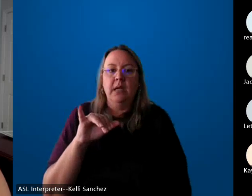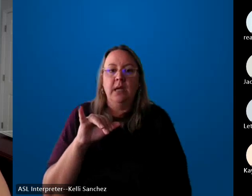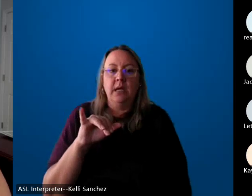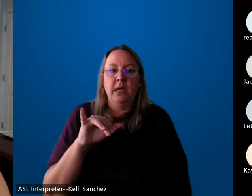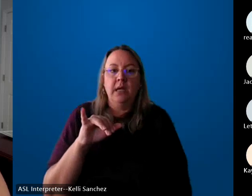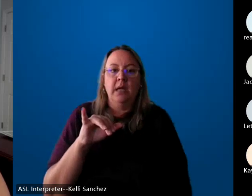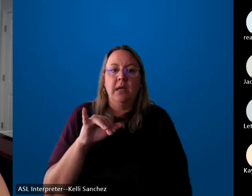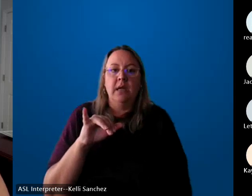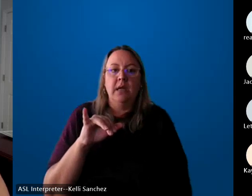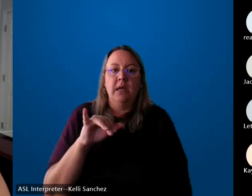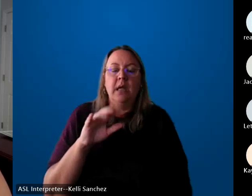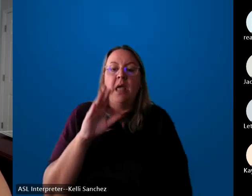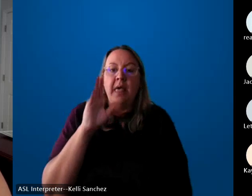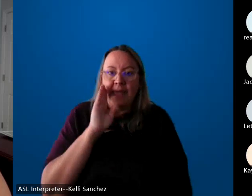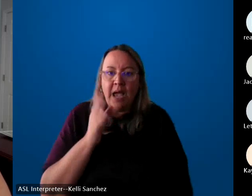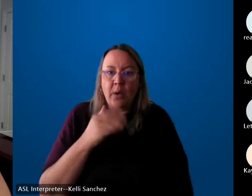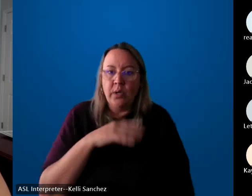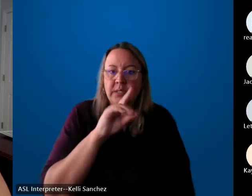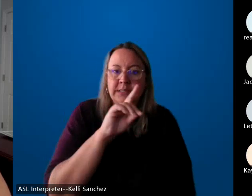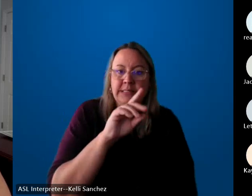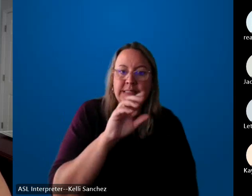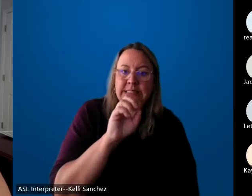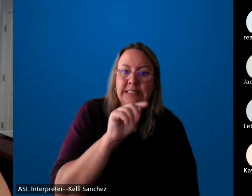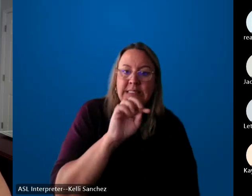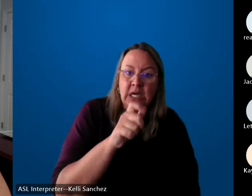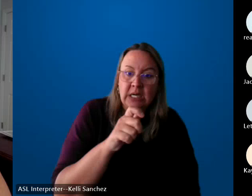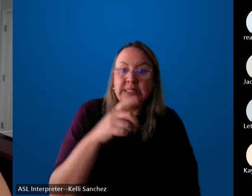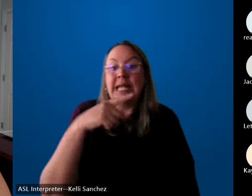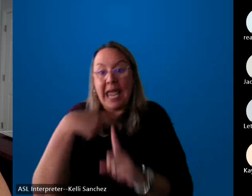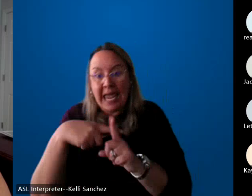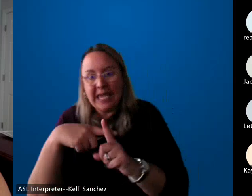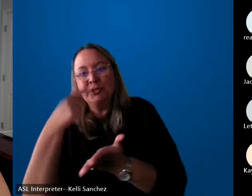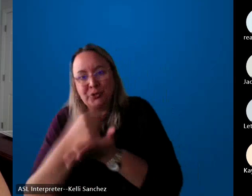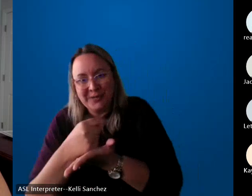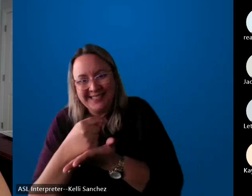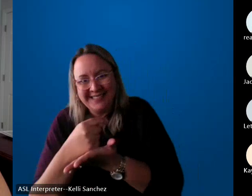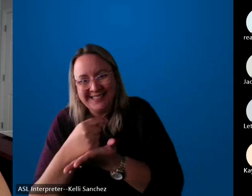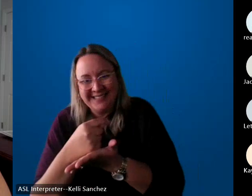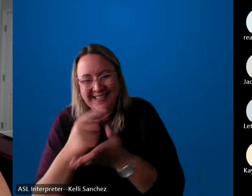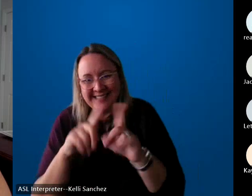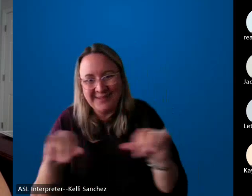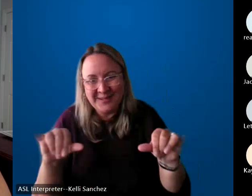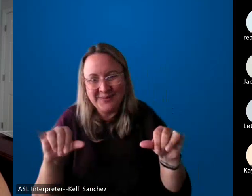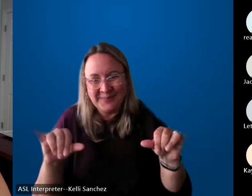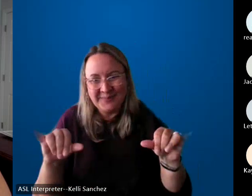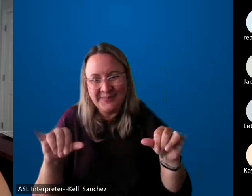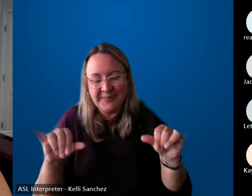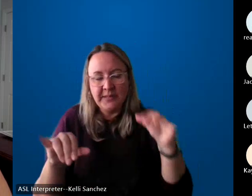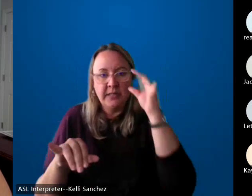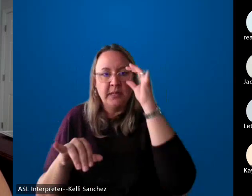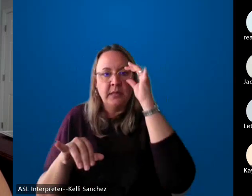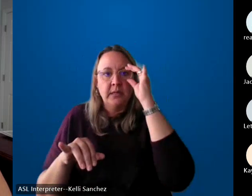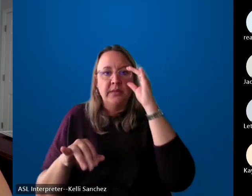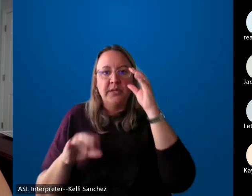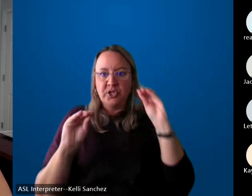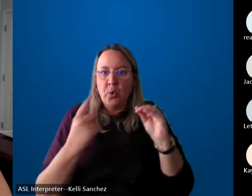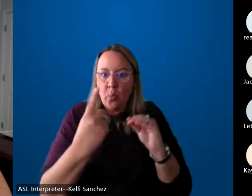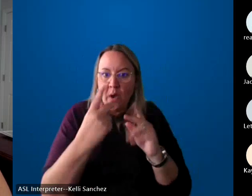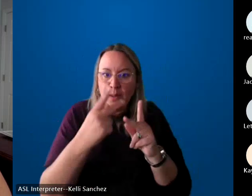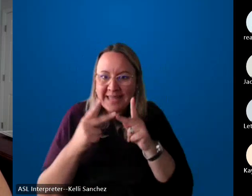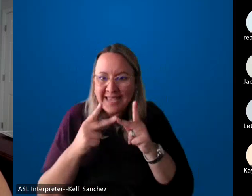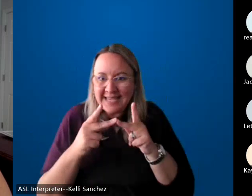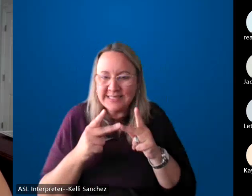of a facility that will detox and treat. I know that there's some places that will detox and there's places that will treat. But,